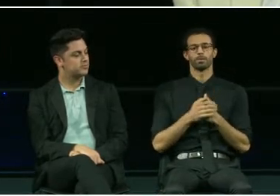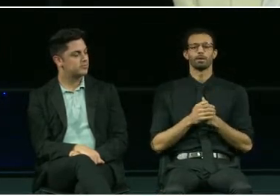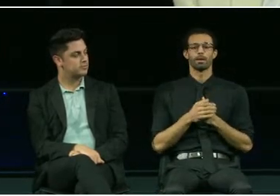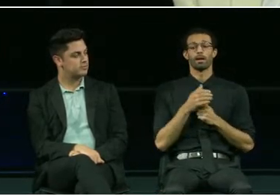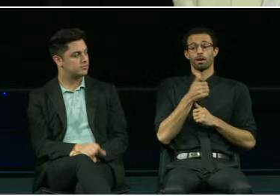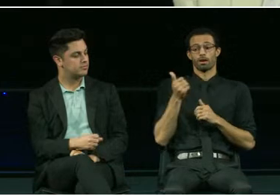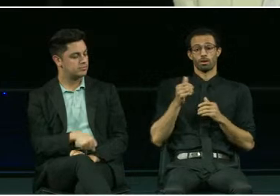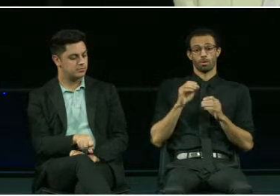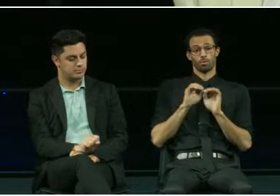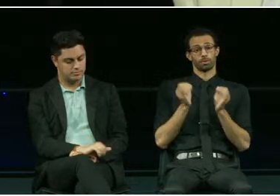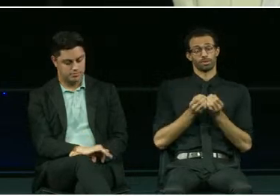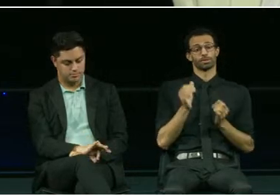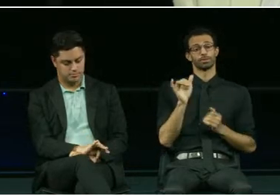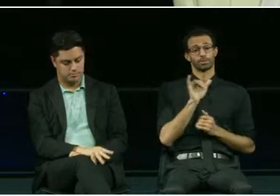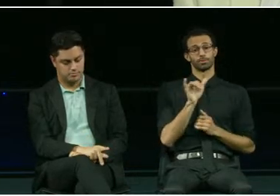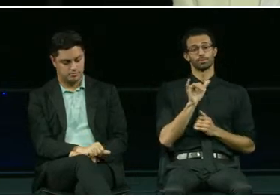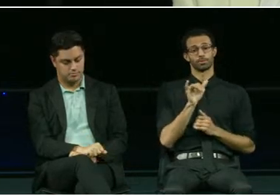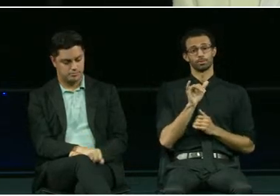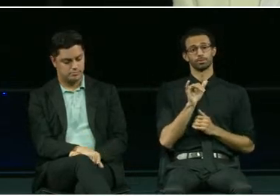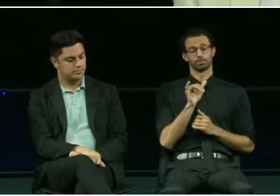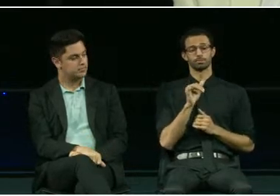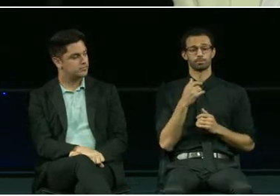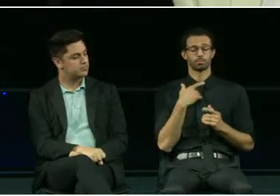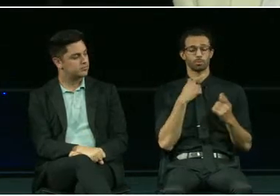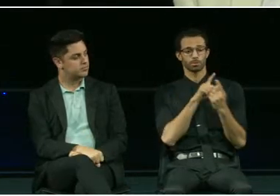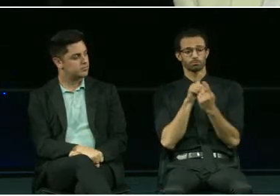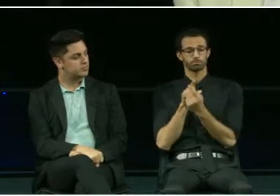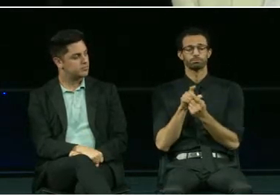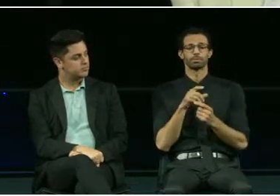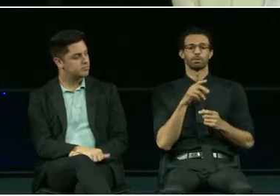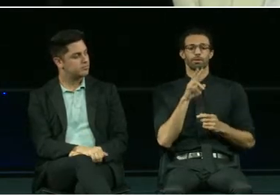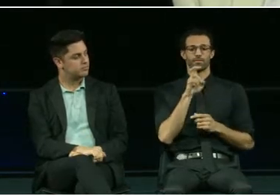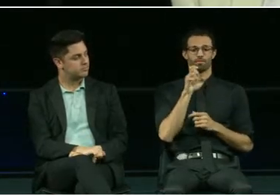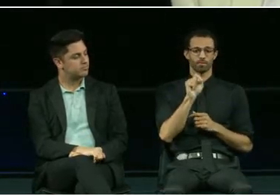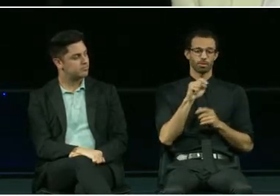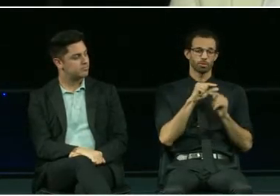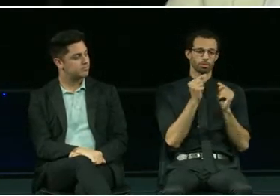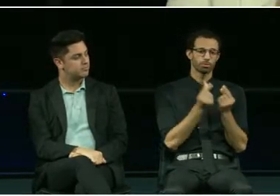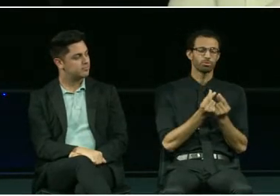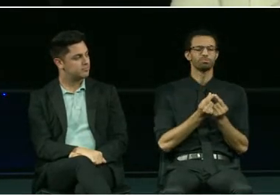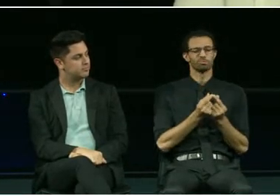too. We've been talking to veterans groups and stuff like that, so yeah.